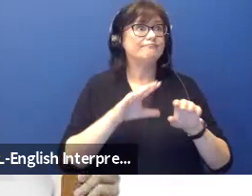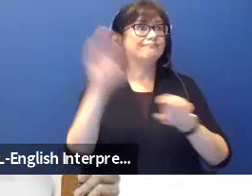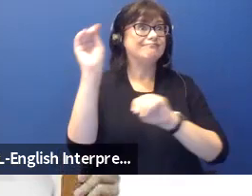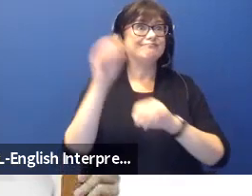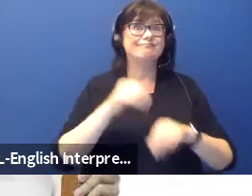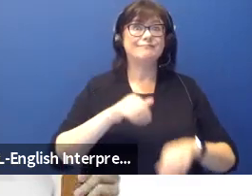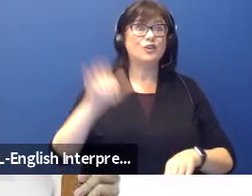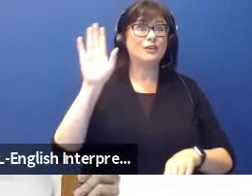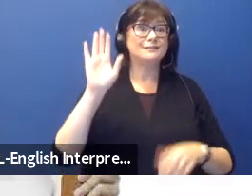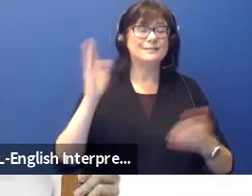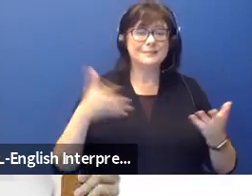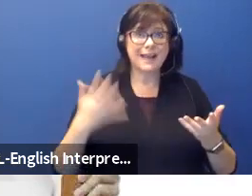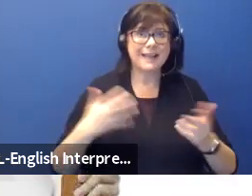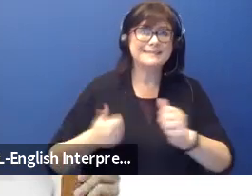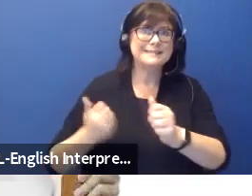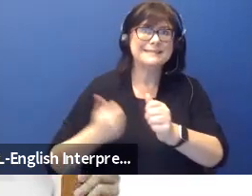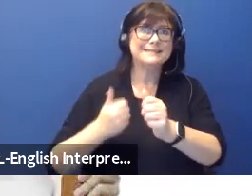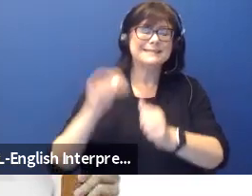And I'm just going to go back to the chat here a little